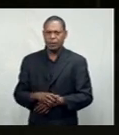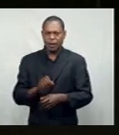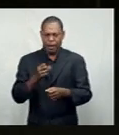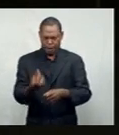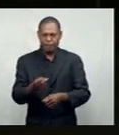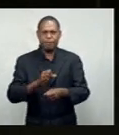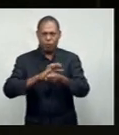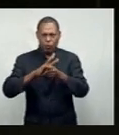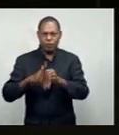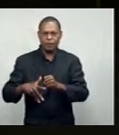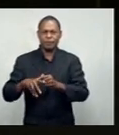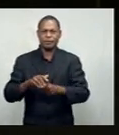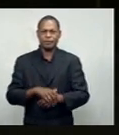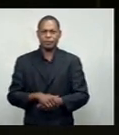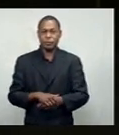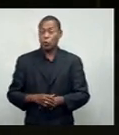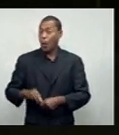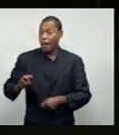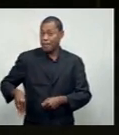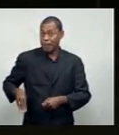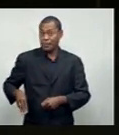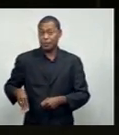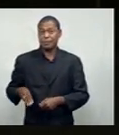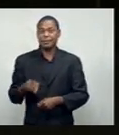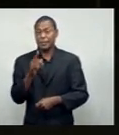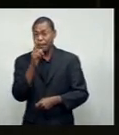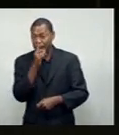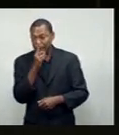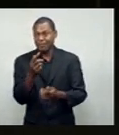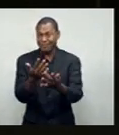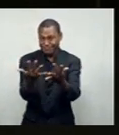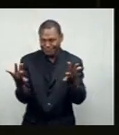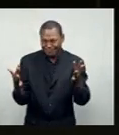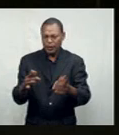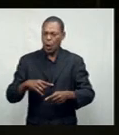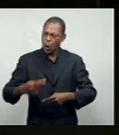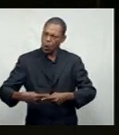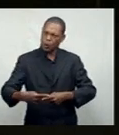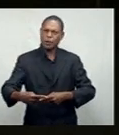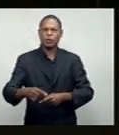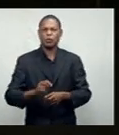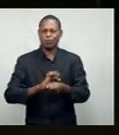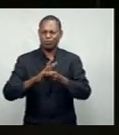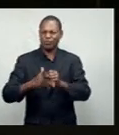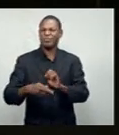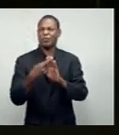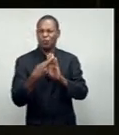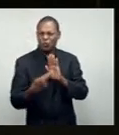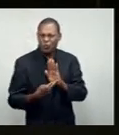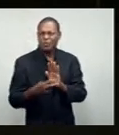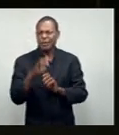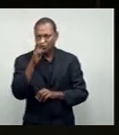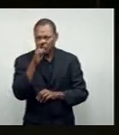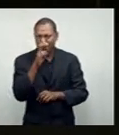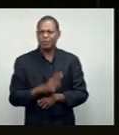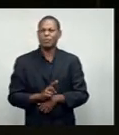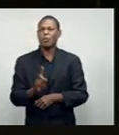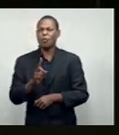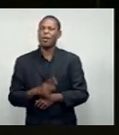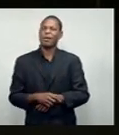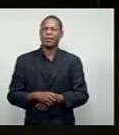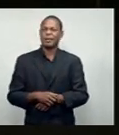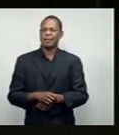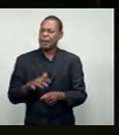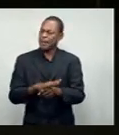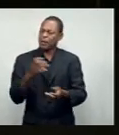And the members of the public are advised to continue with the COVID-safe protocols and make sure to get vaccinated